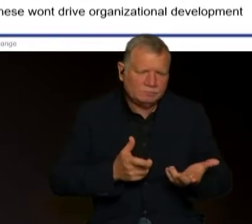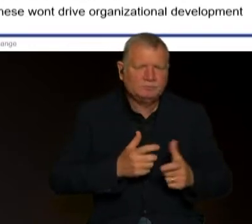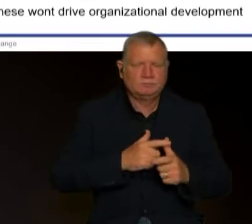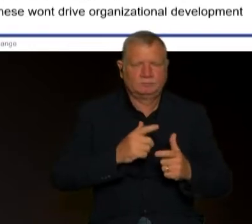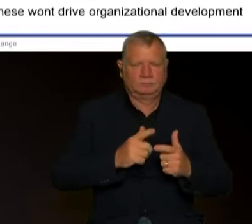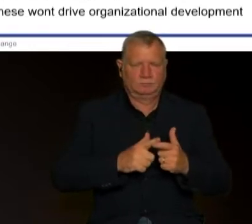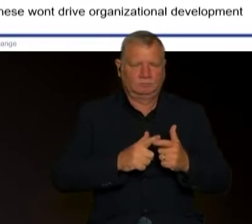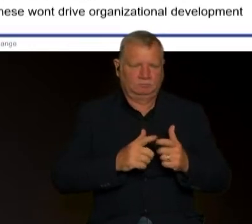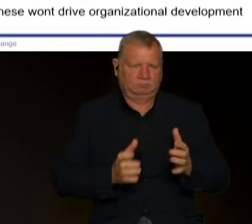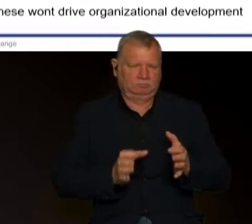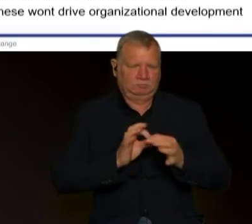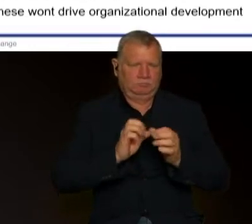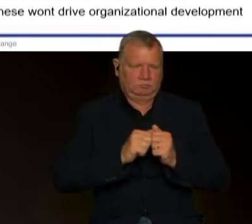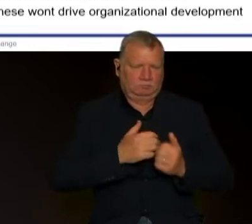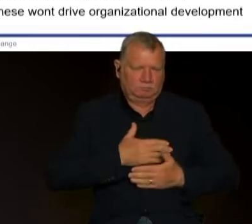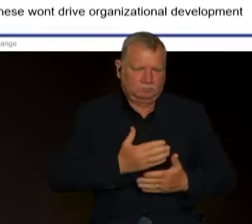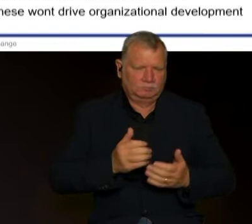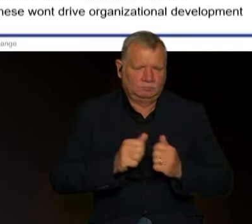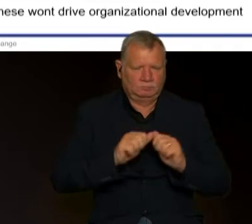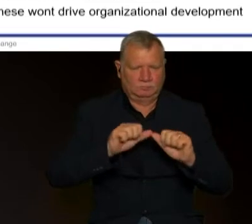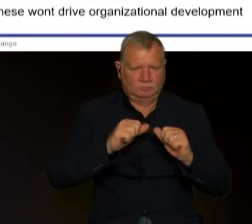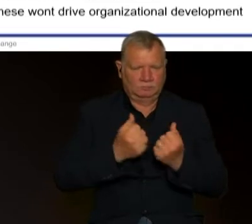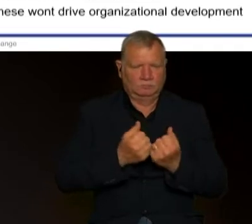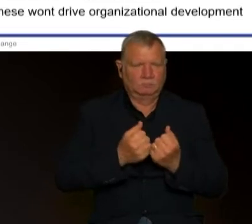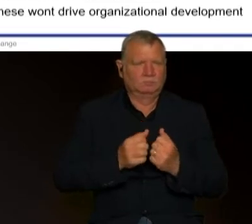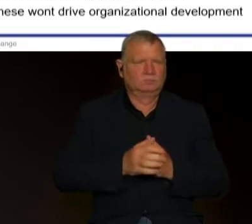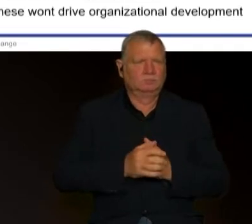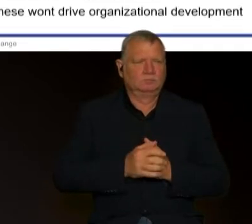its indicators of performance, and then you can add that,